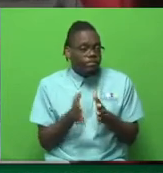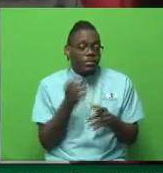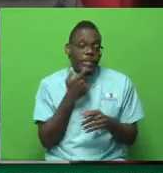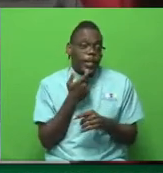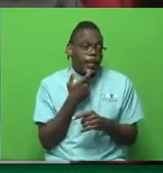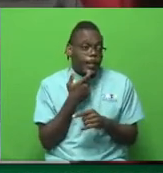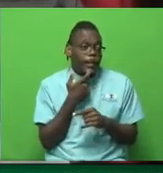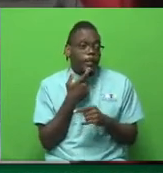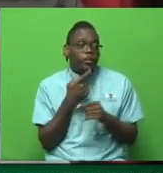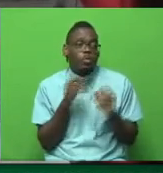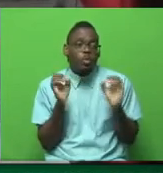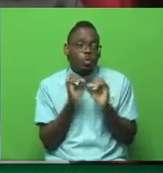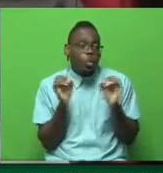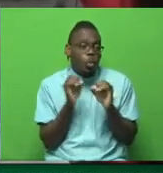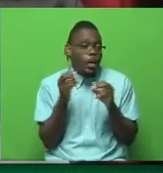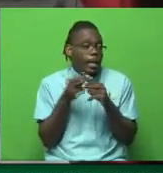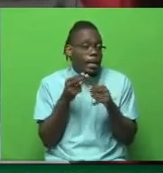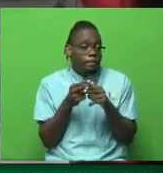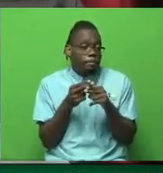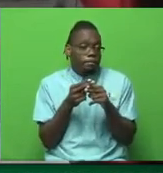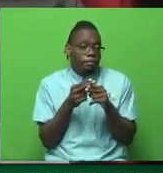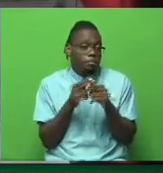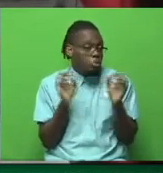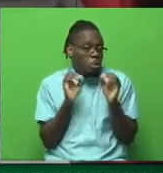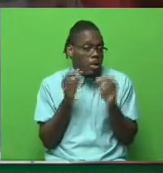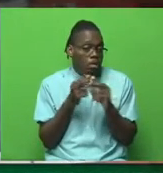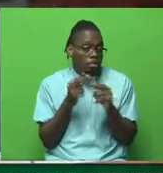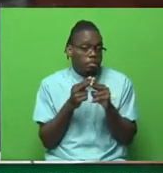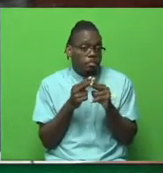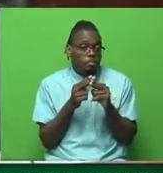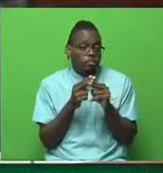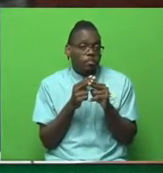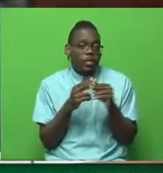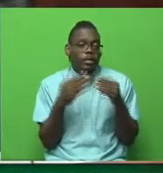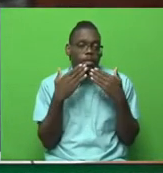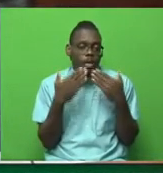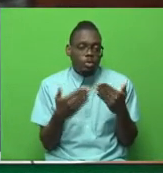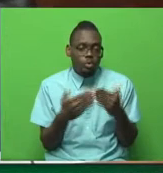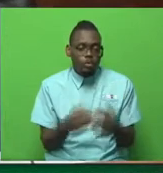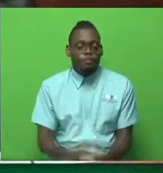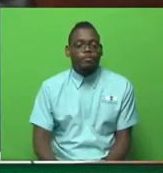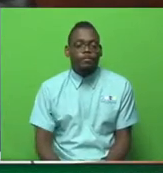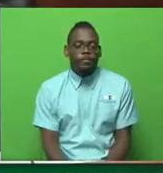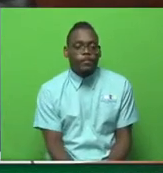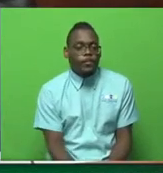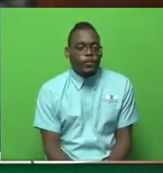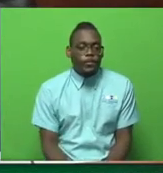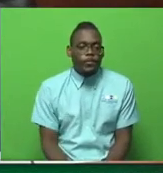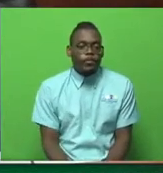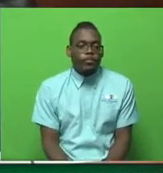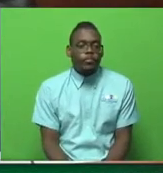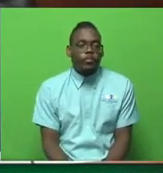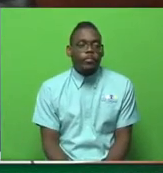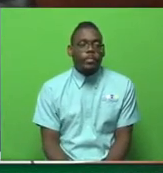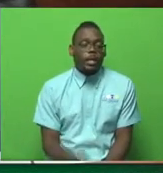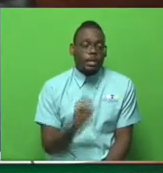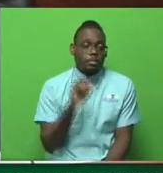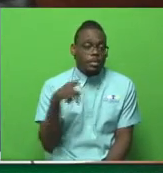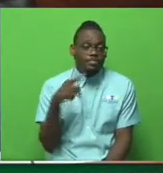thank you Mr Mr Deputy speaker the member said